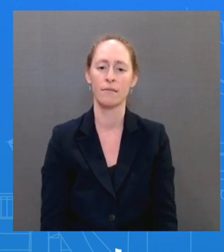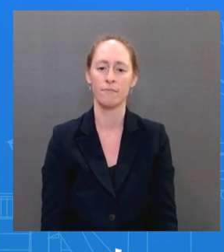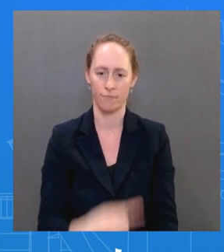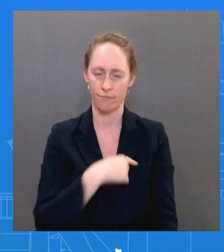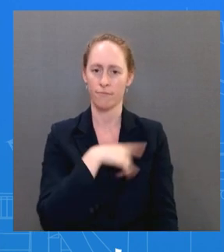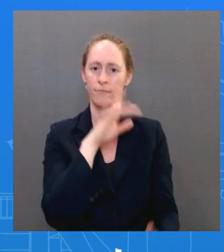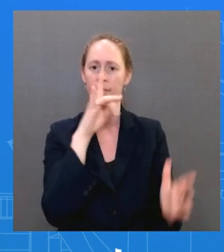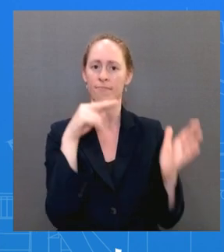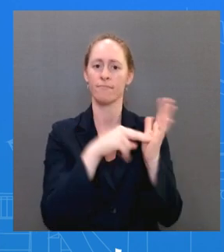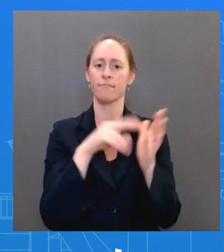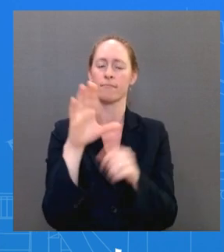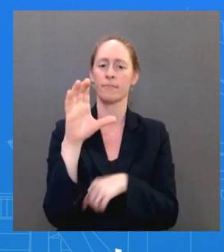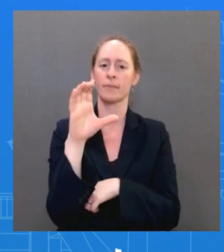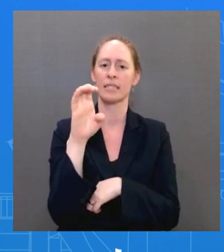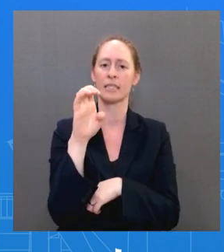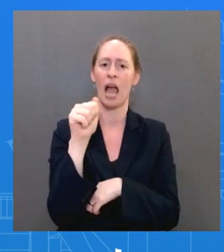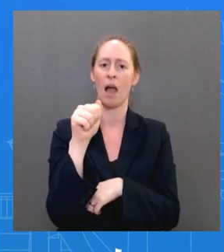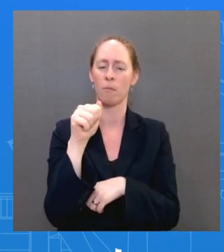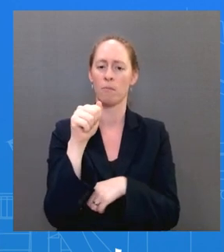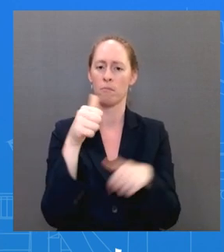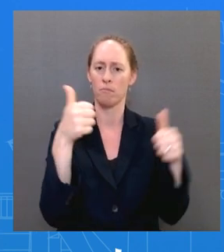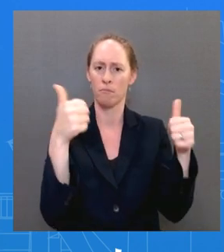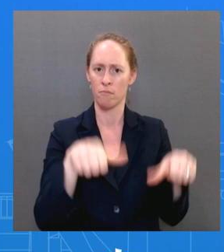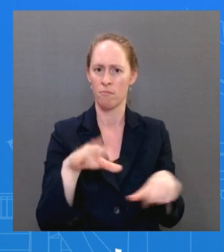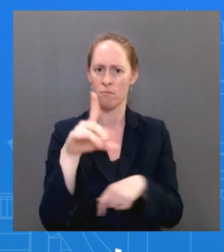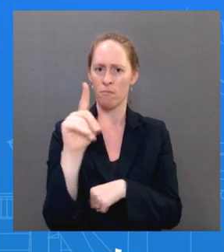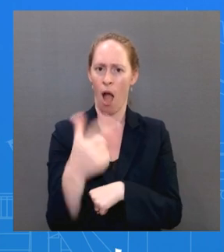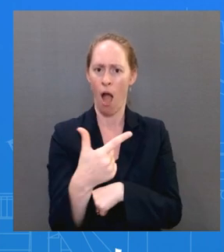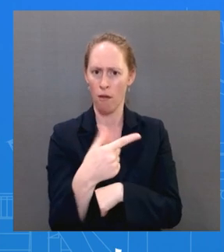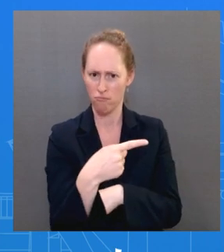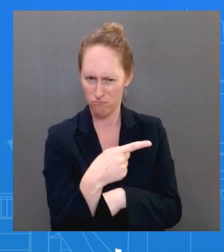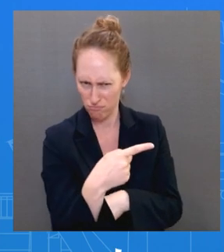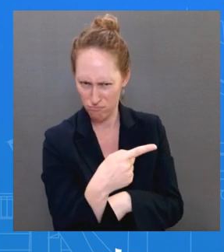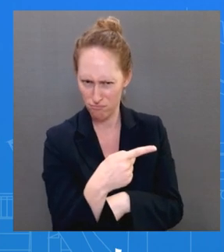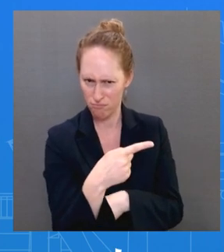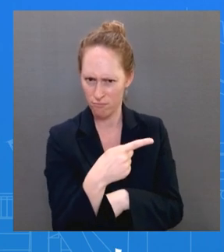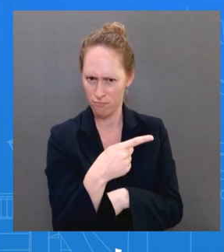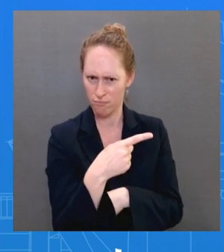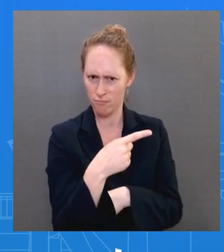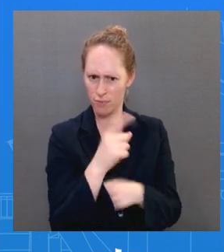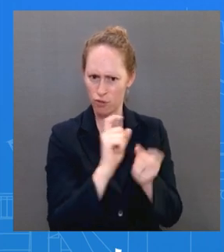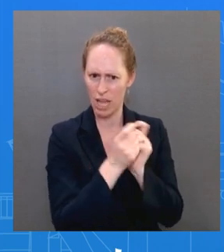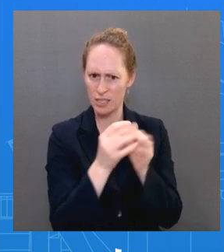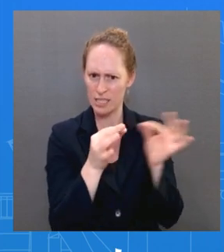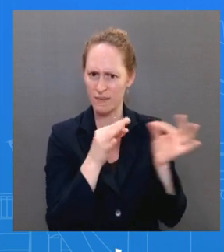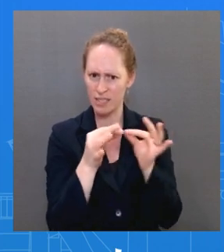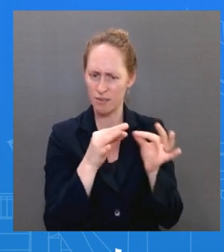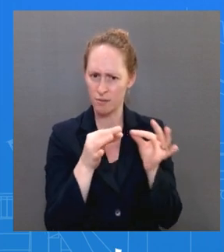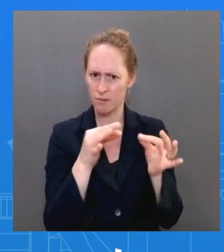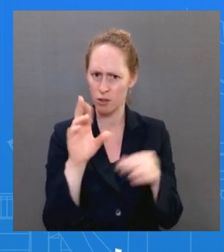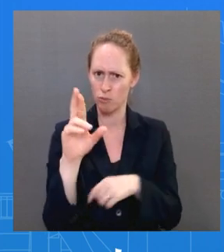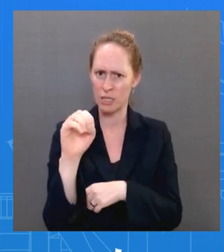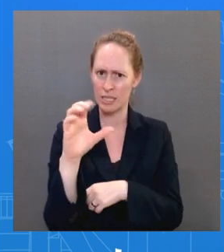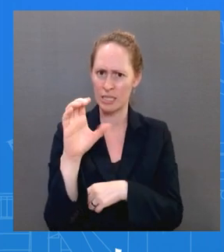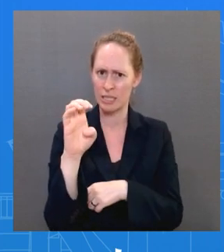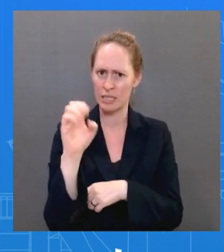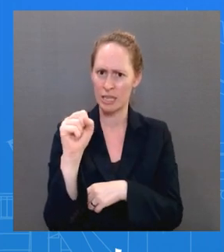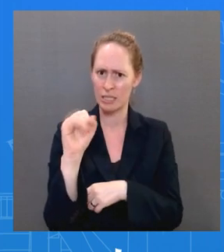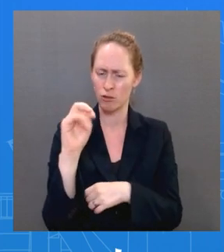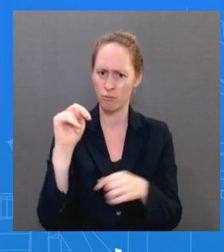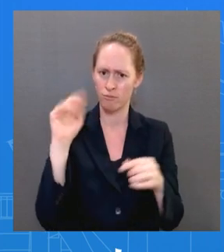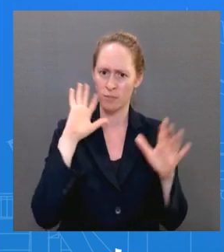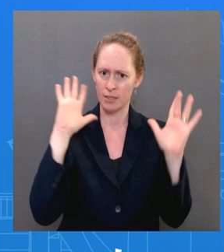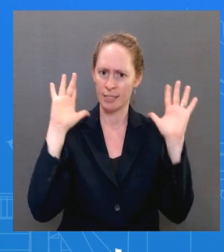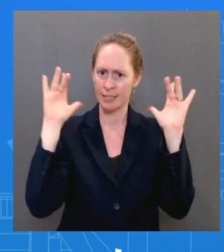recession? Because next Thursday, the GDP numbers coming out are going to show that we've been in a recession. So let me say this. You know, the strength of our labor market, along